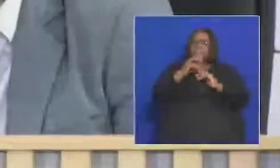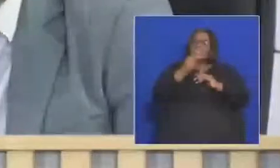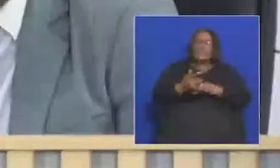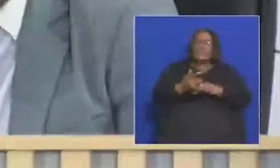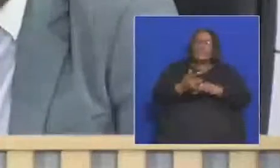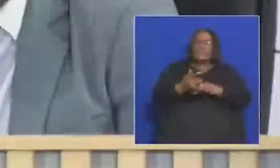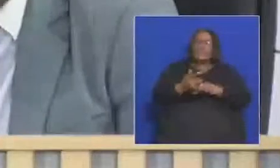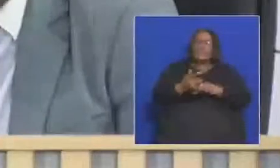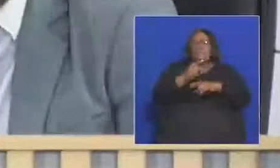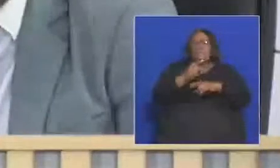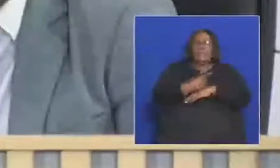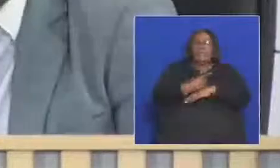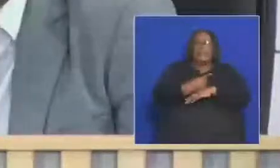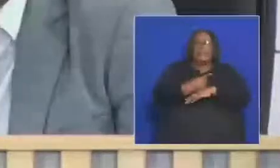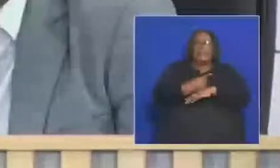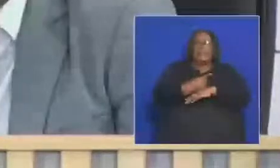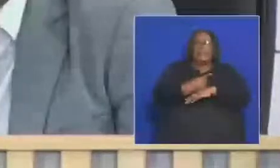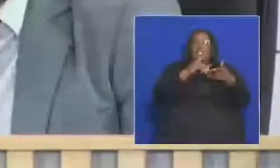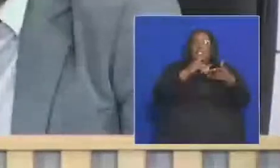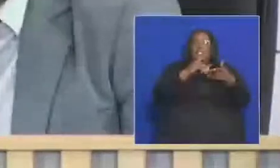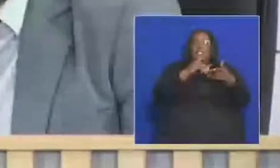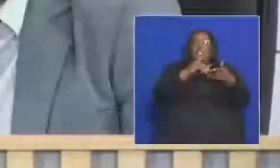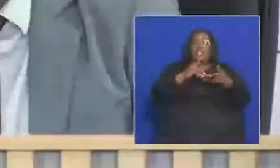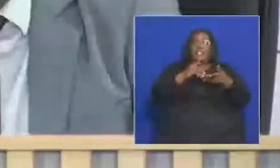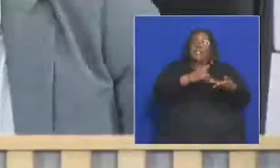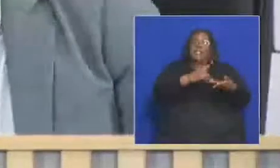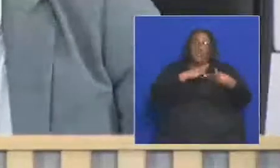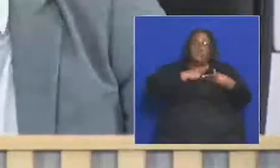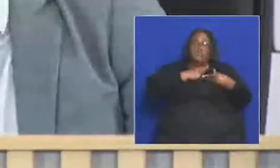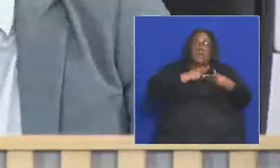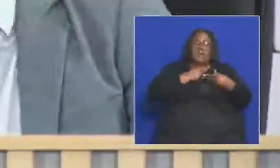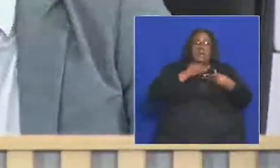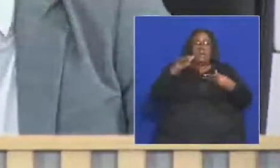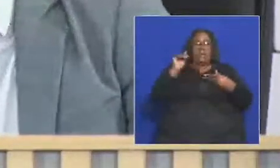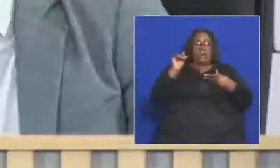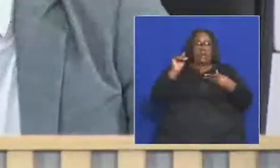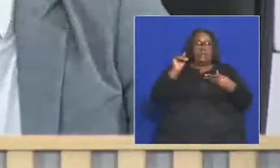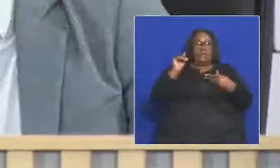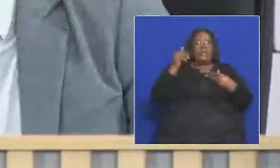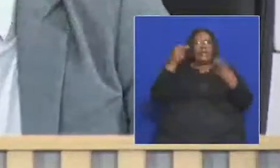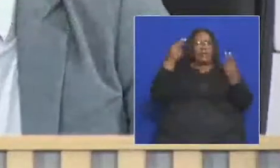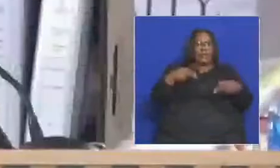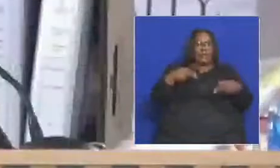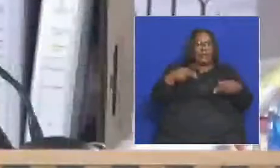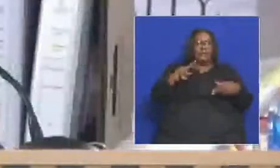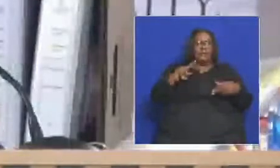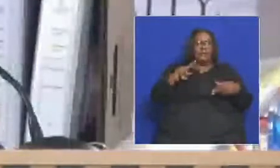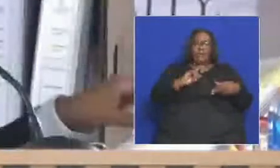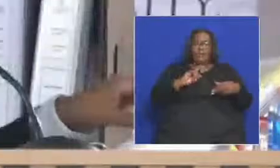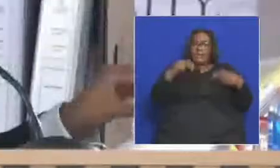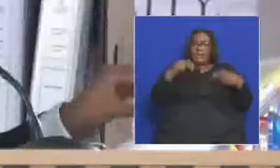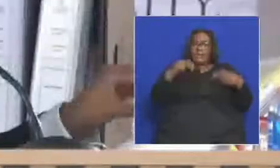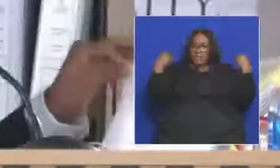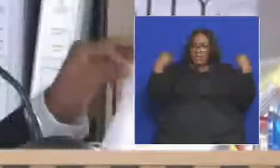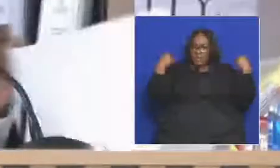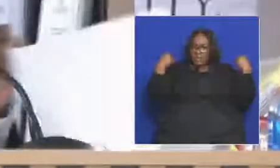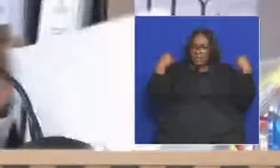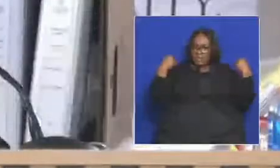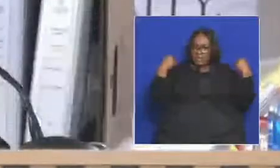it's either For a wedding, I thought you said? security. Yeah, Security. Yes. This might just help us